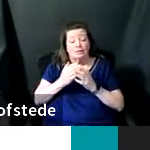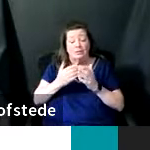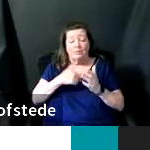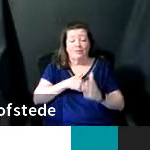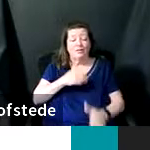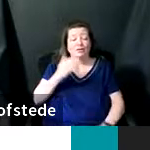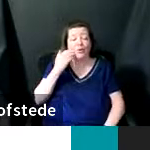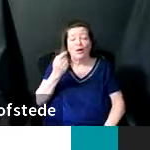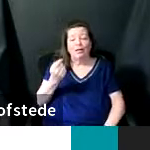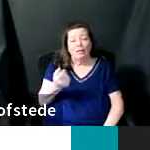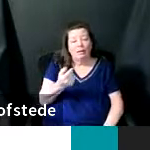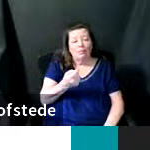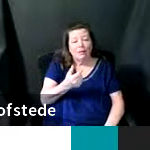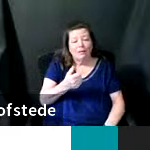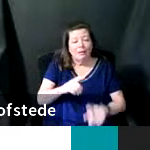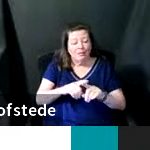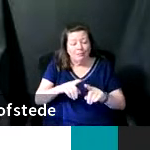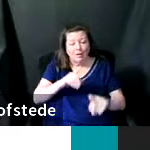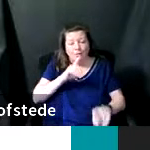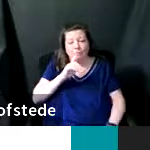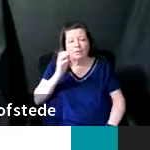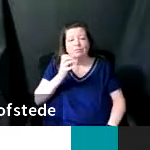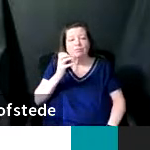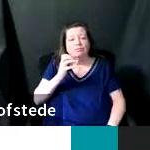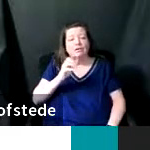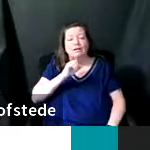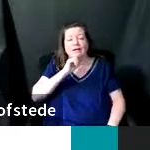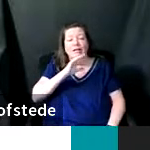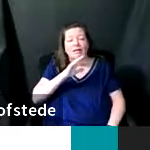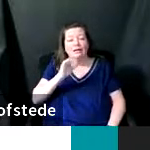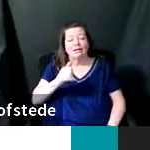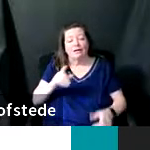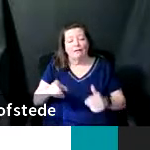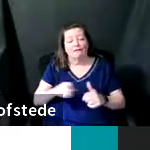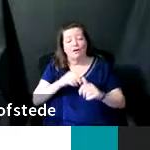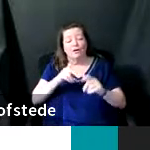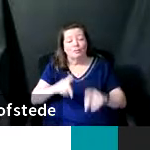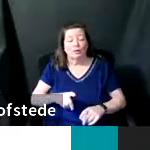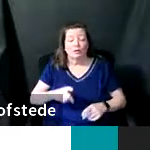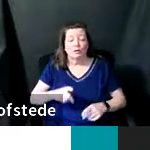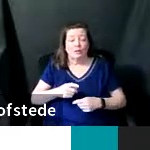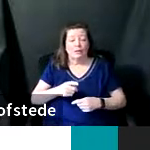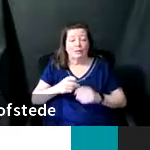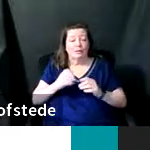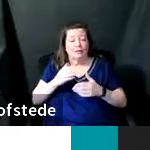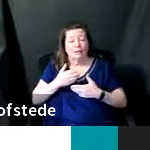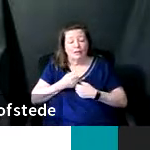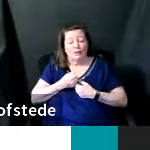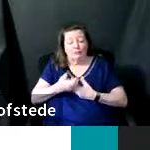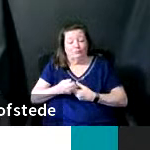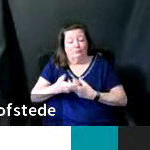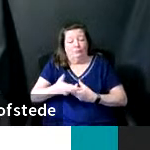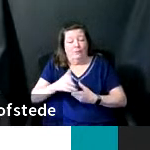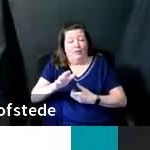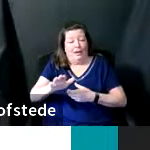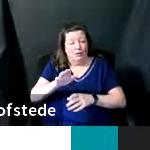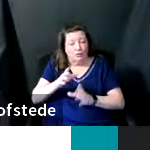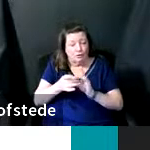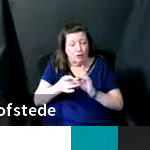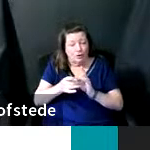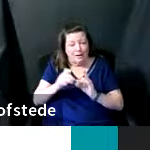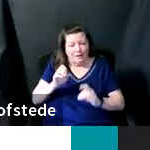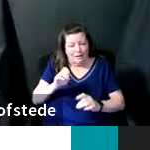of, there's really nothing compared with that sort of first person testimony and Ed bringing that to us. And